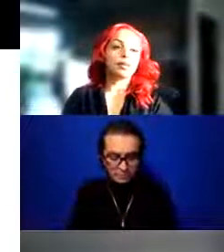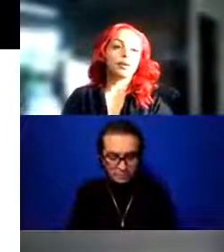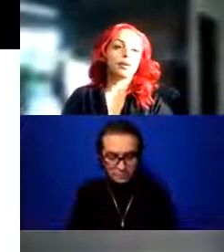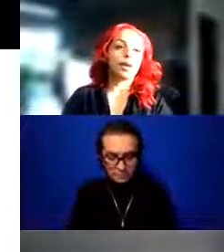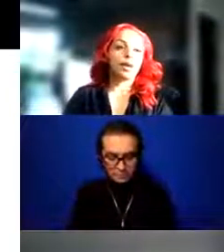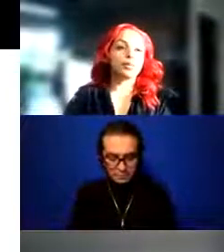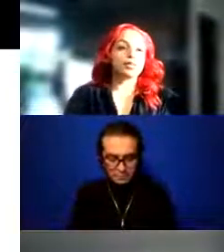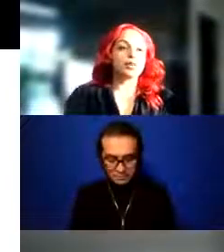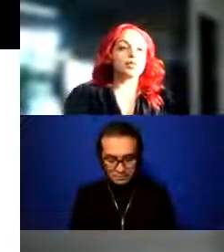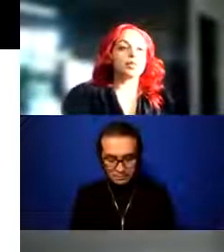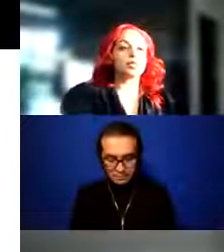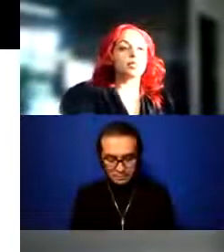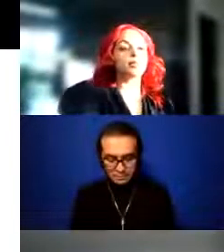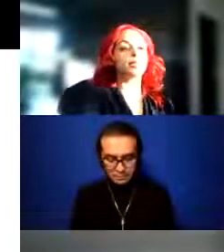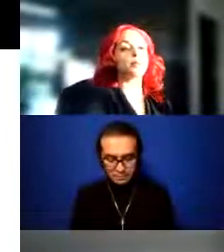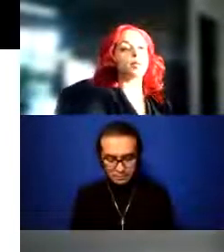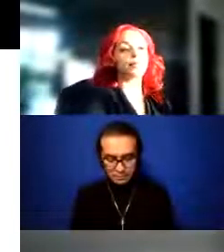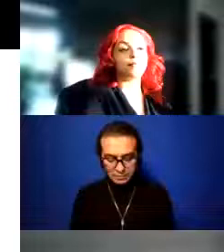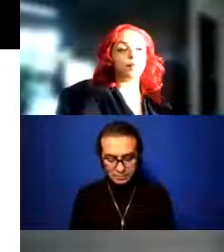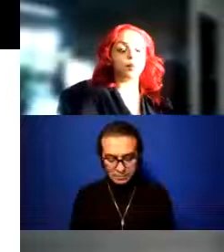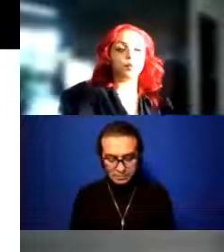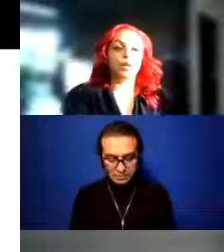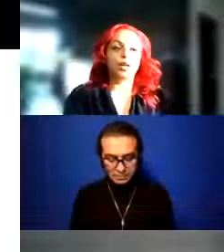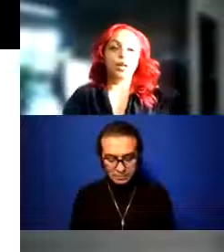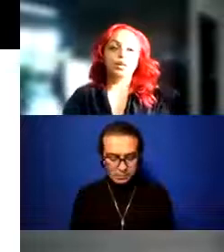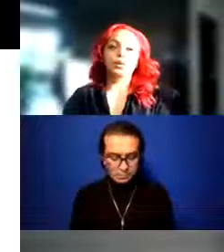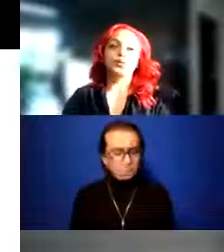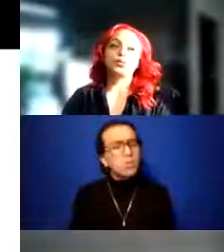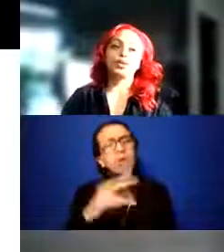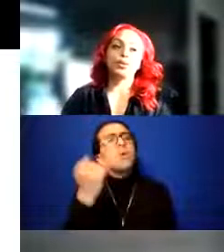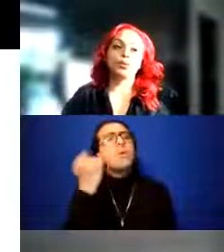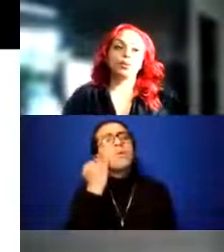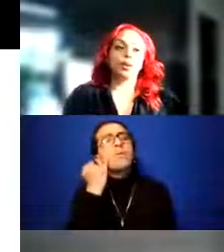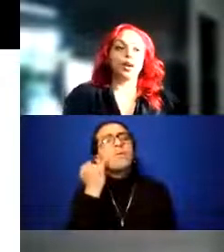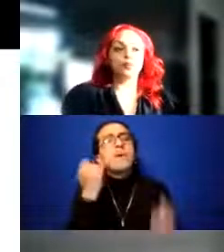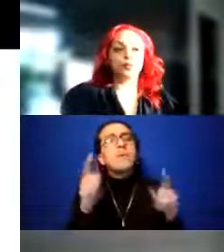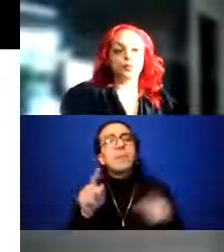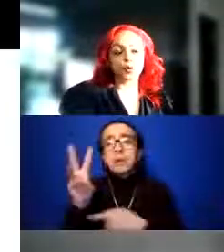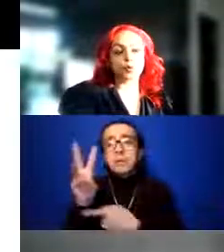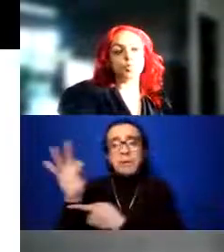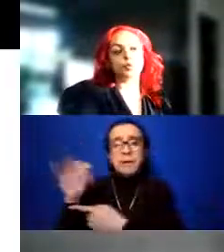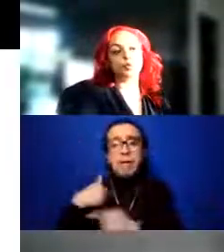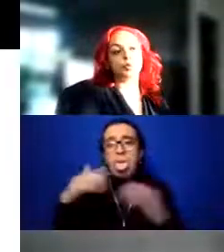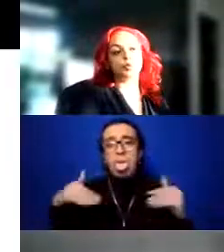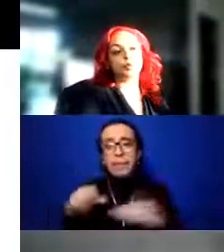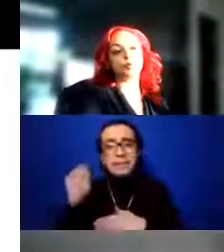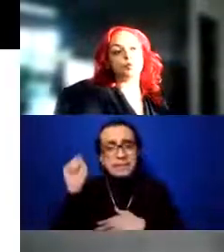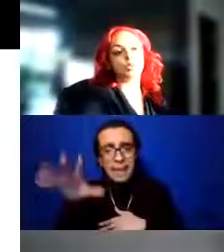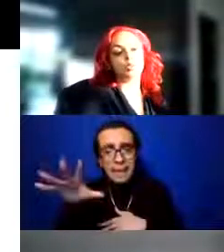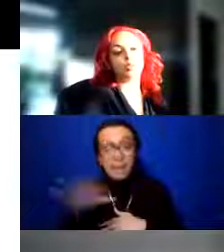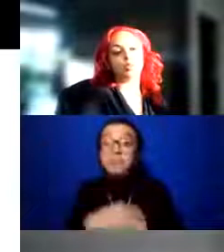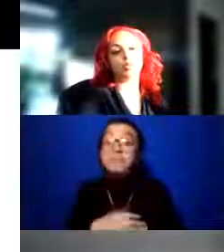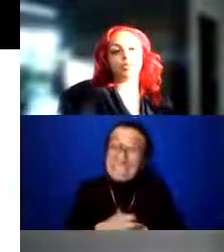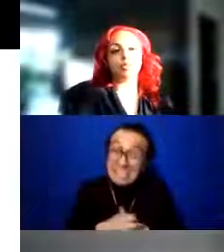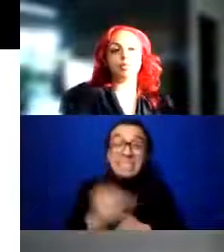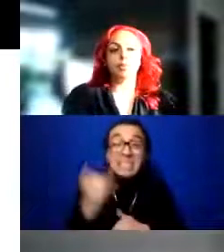And what happens if I do not send in my W-9 form? So if we don't have your form, this will put a hold